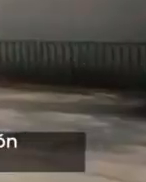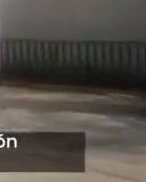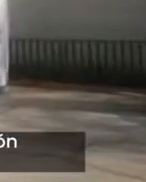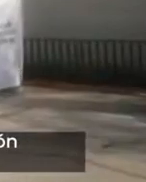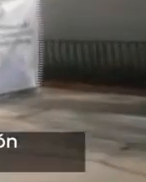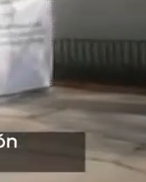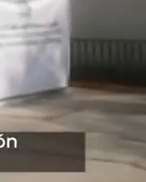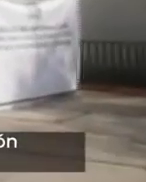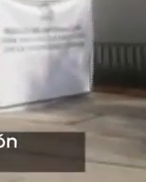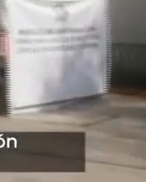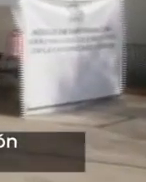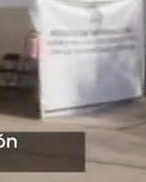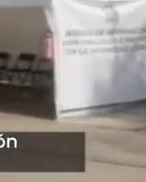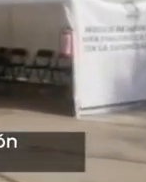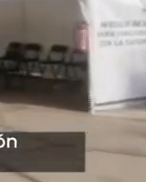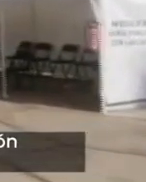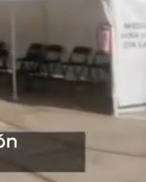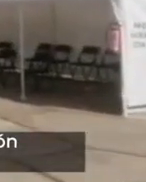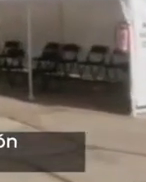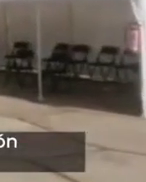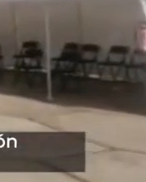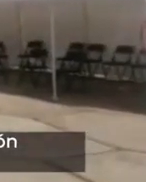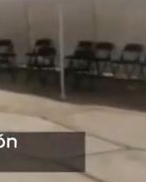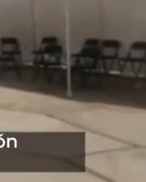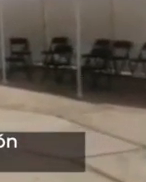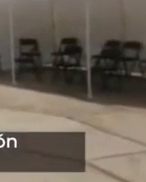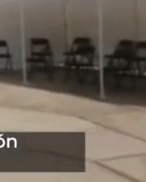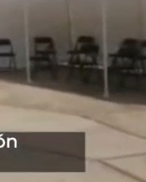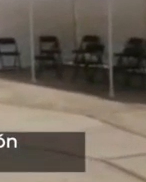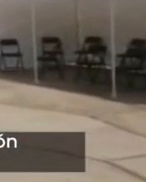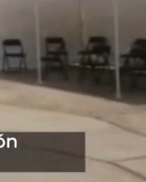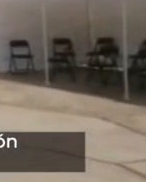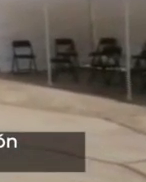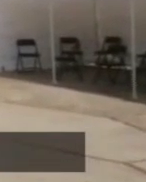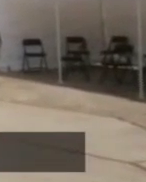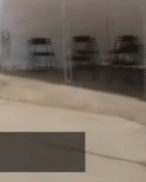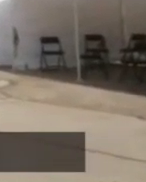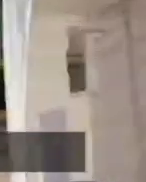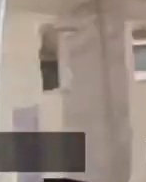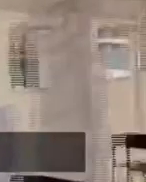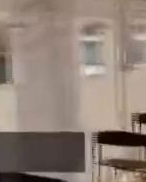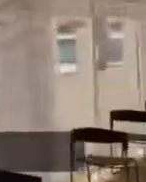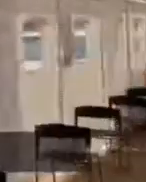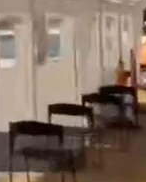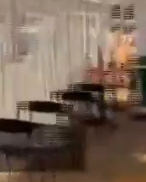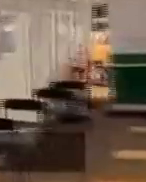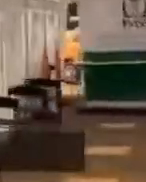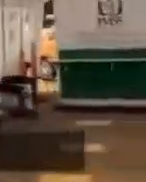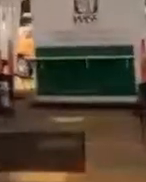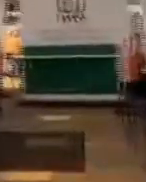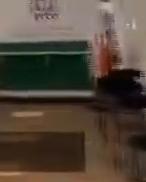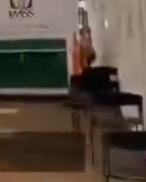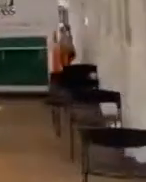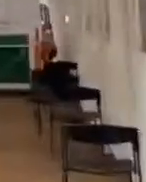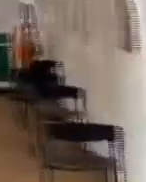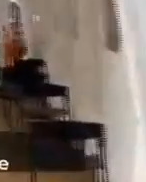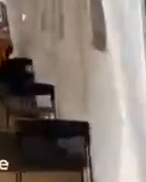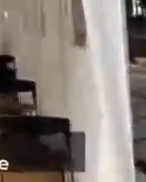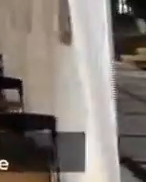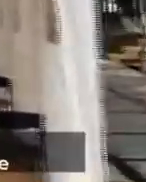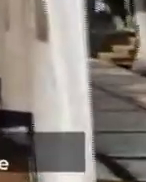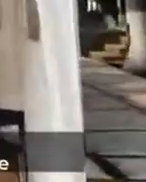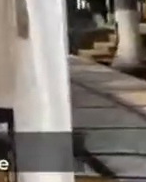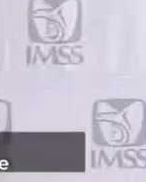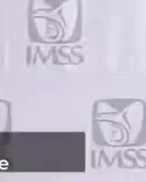informing them. They are not going to be able to enter the hospital facilities, but we'll provide some external waiting